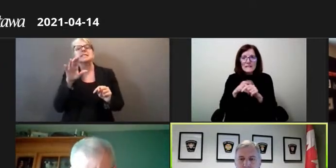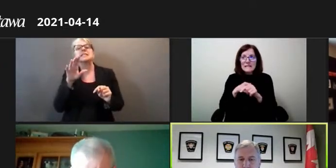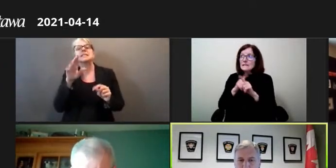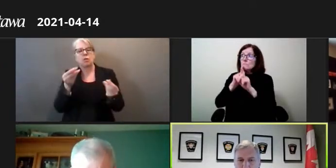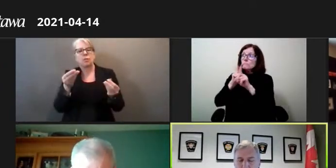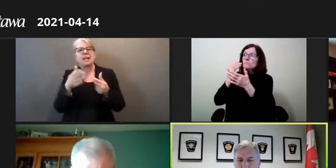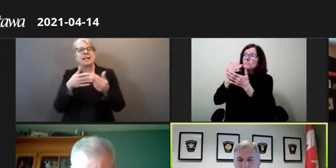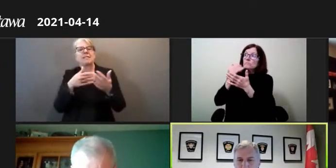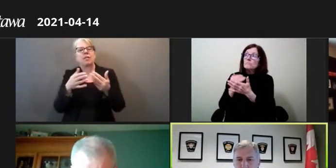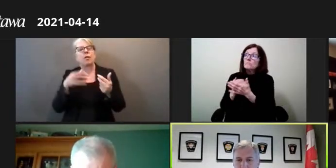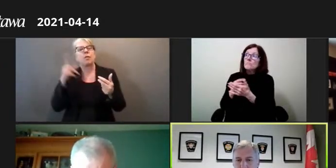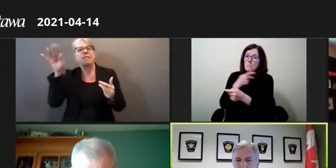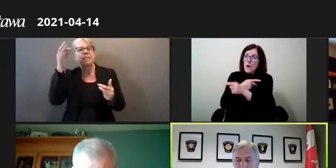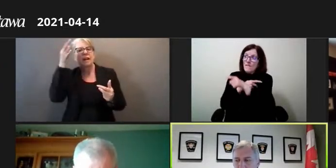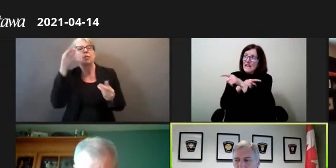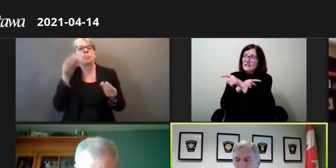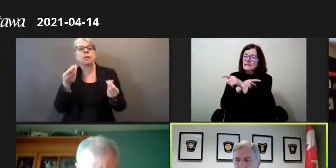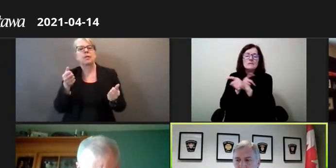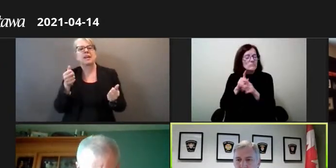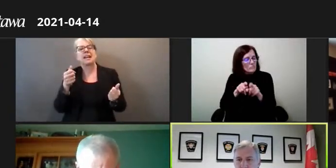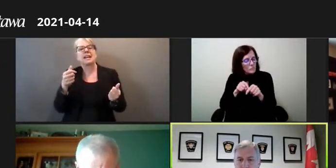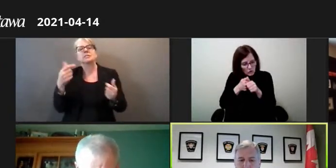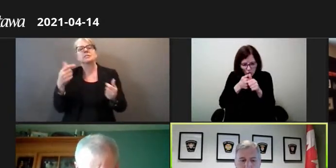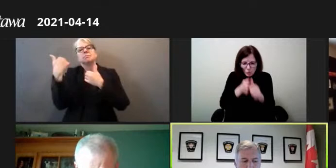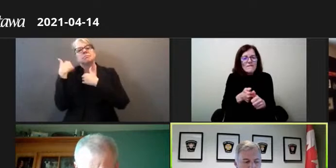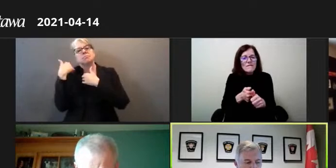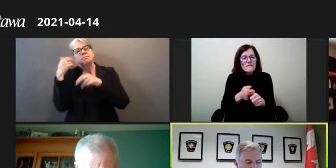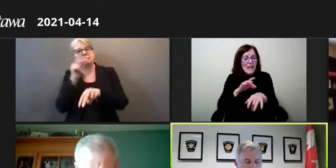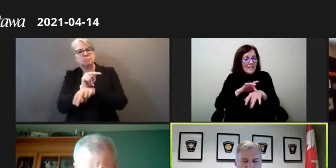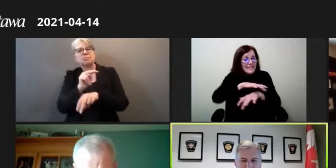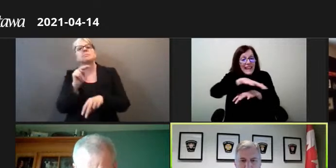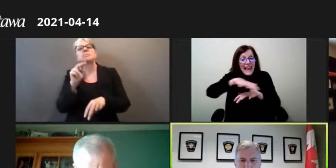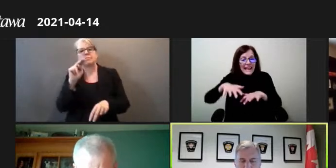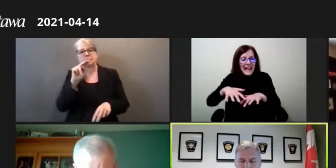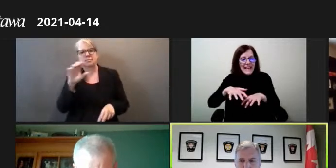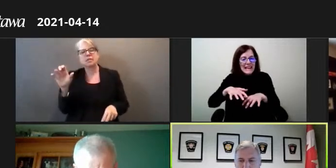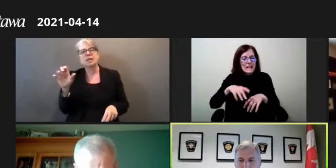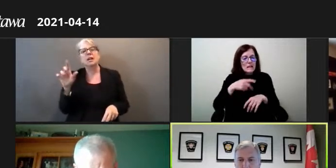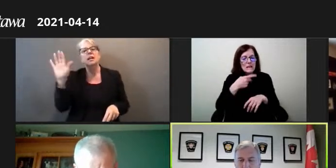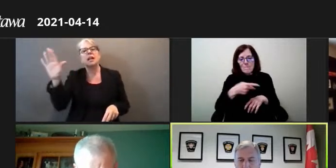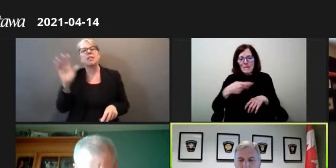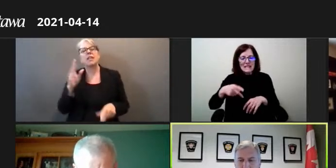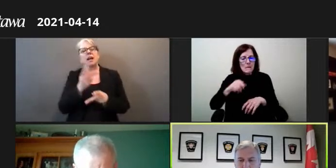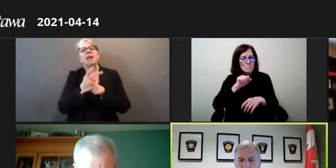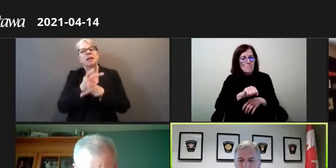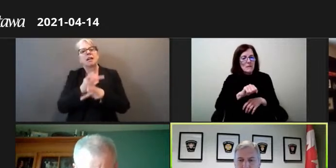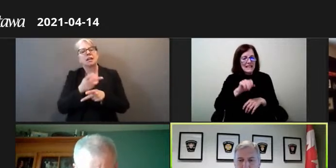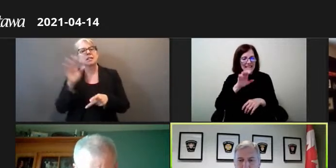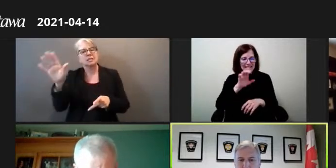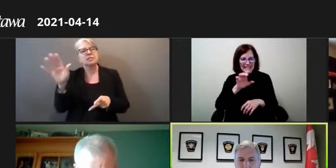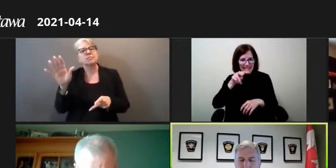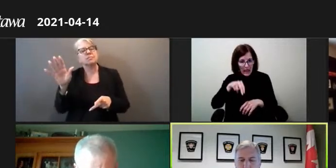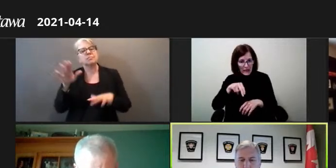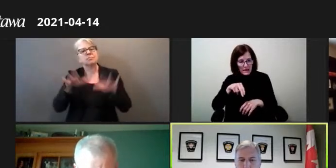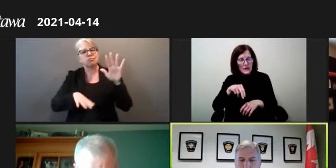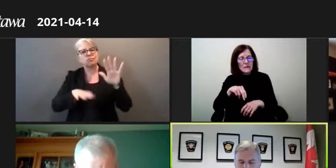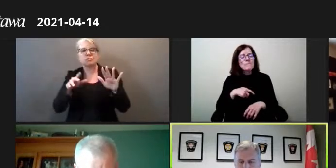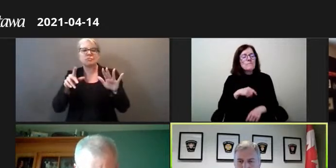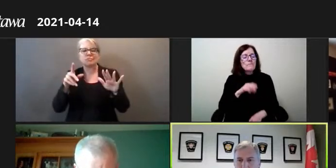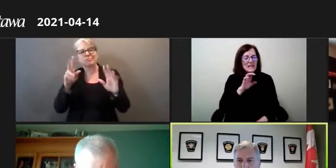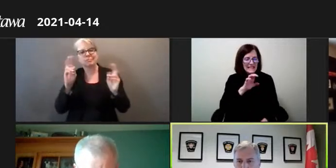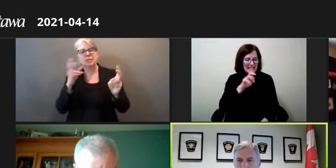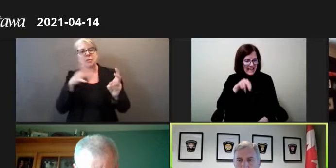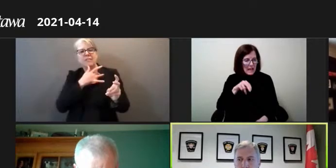The enforcement generally should be done by the NCC. Their conservation officers aren't sworn in as provincial officers, but